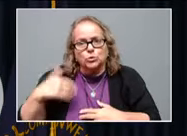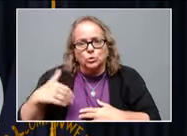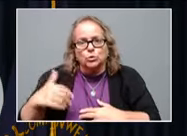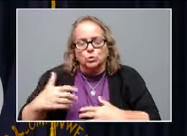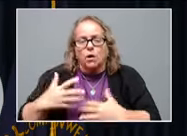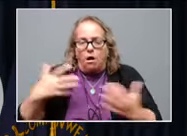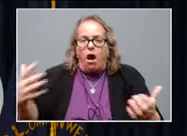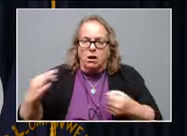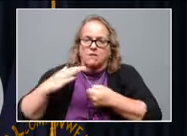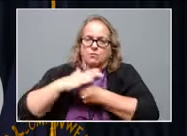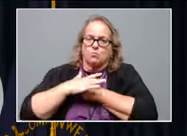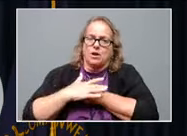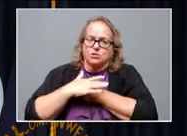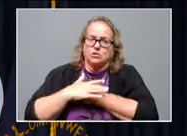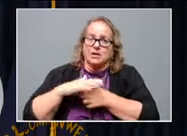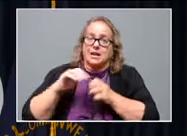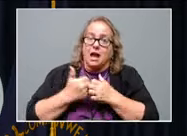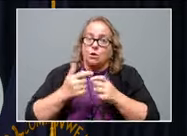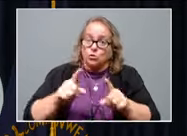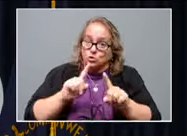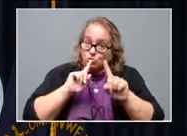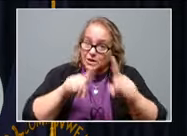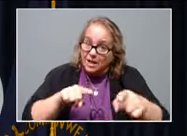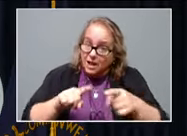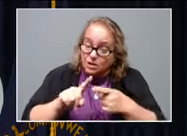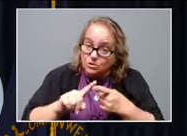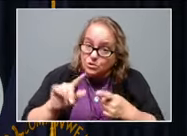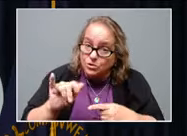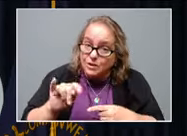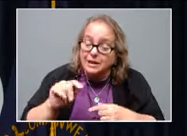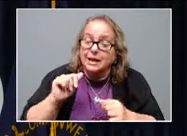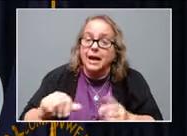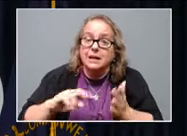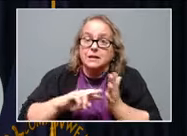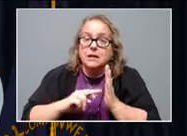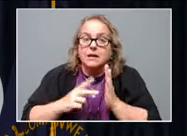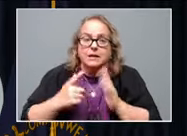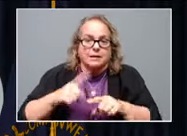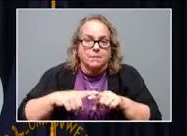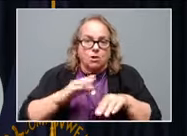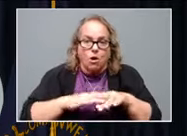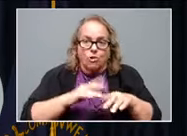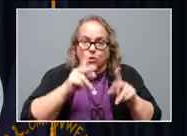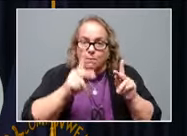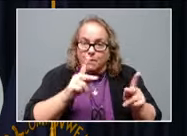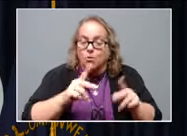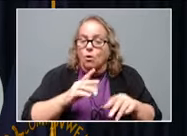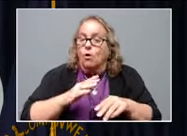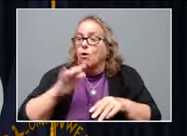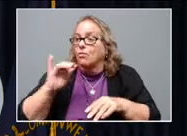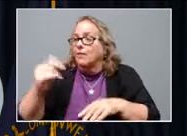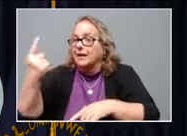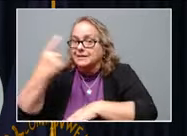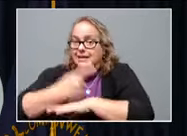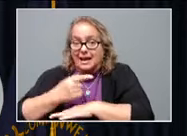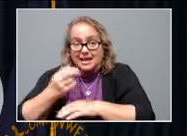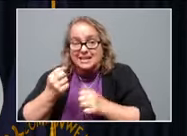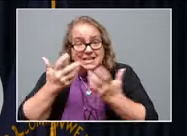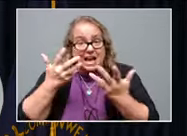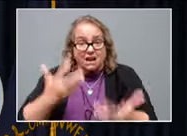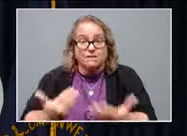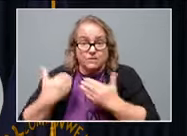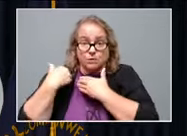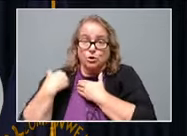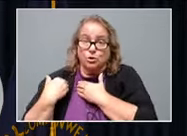how you react to it can depend on the individual or the day. It's a heavy burden. What I'd ask is that